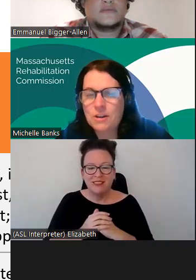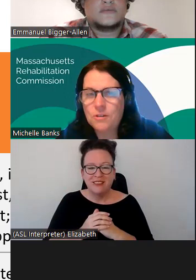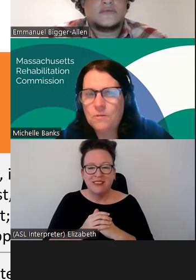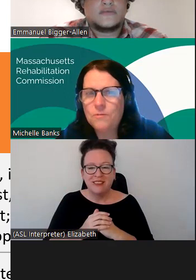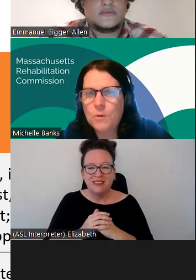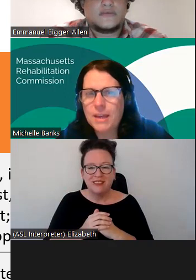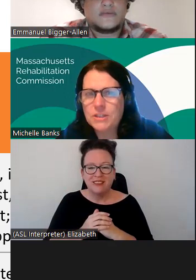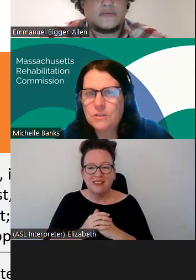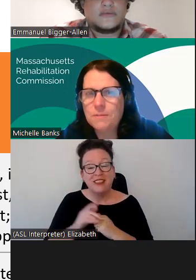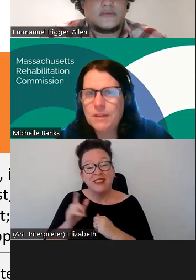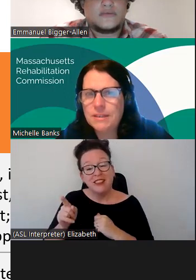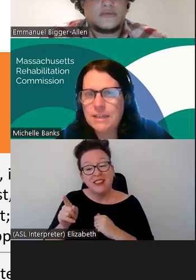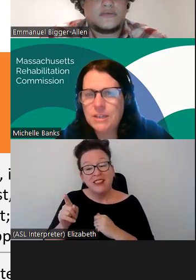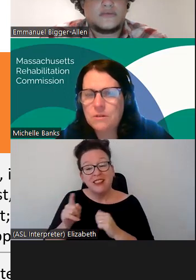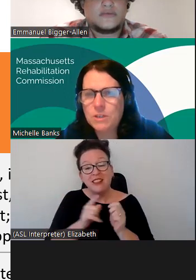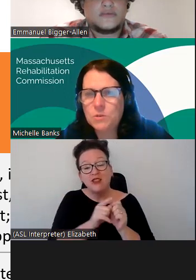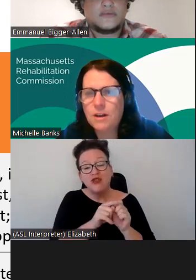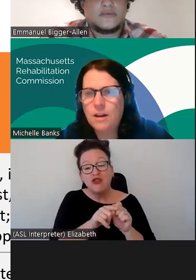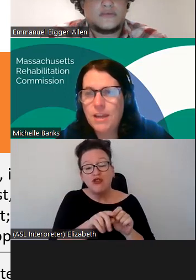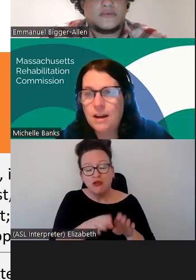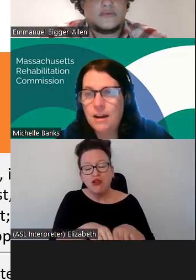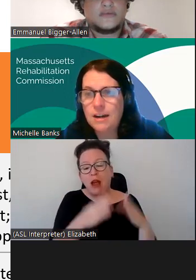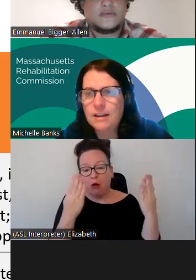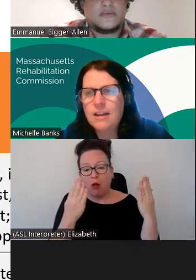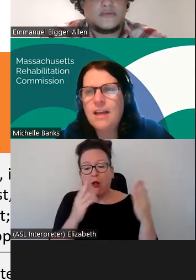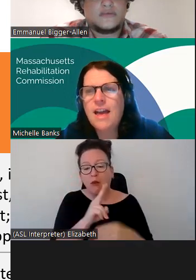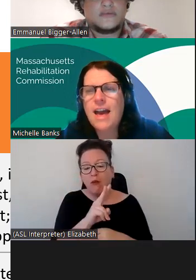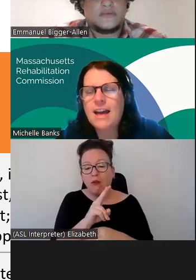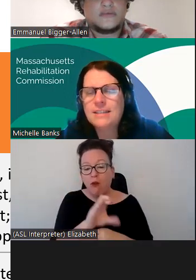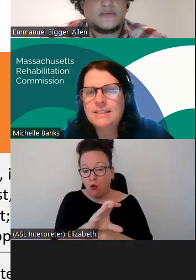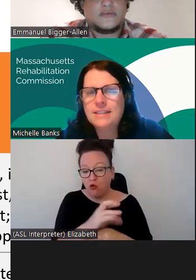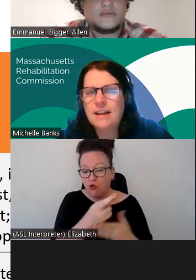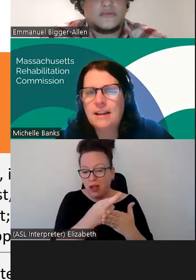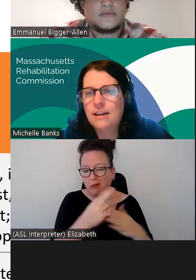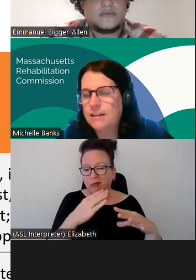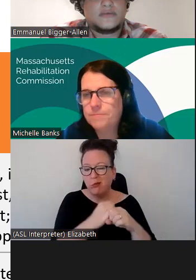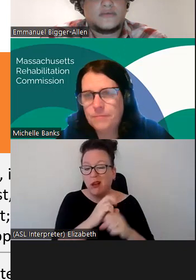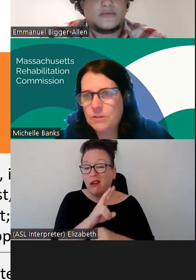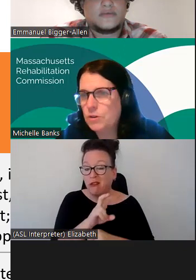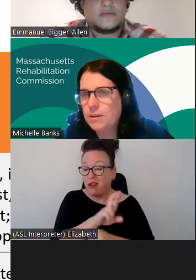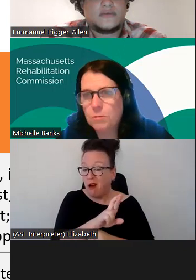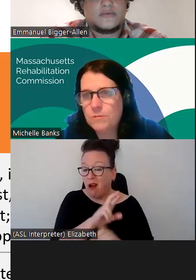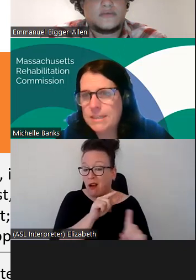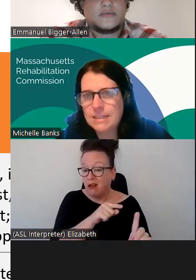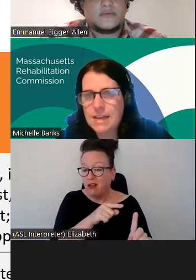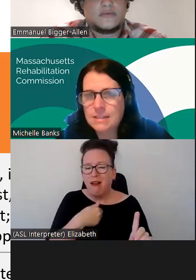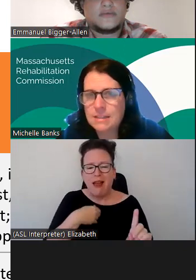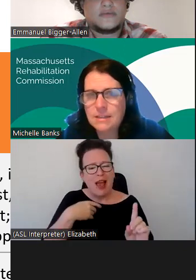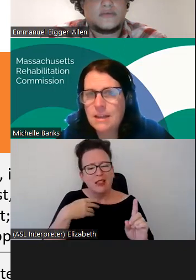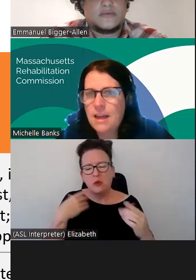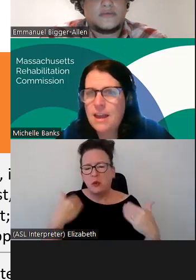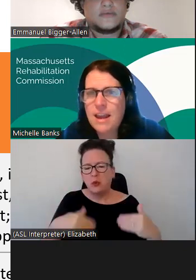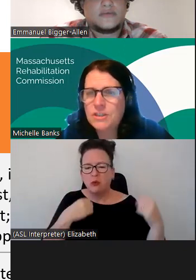The general vocational rehabilitation, which we call VR, has a history of proven